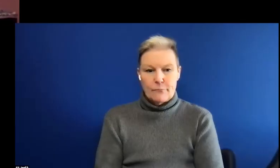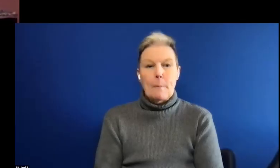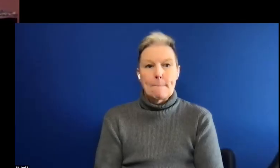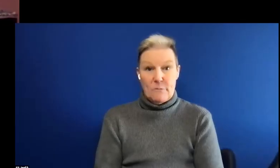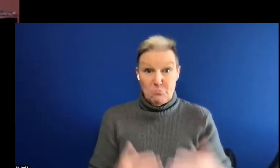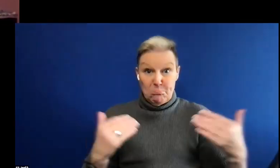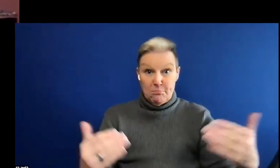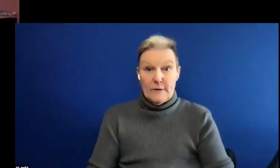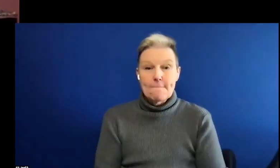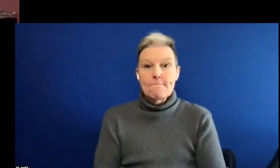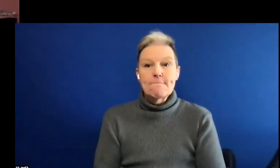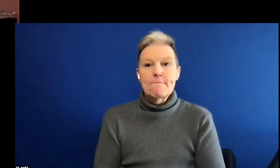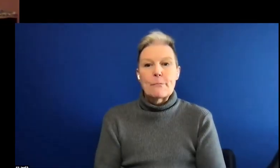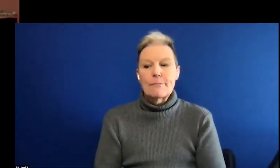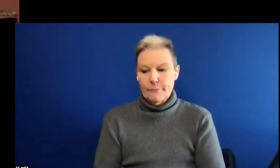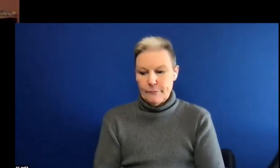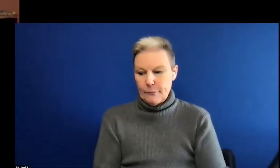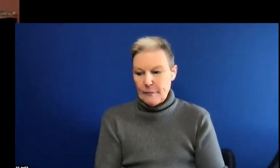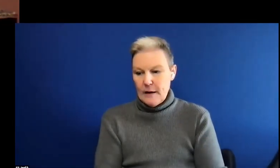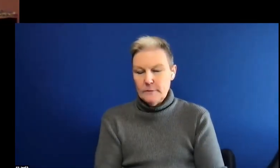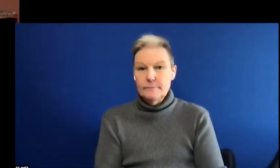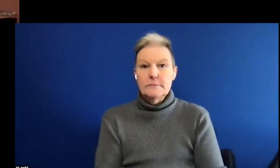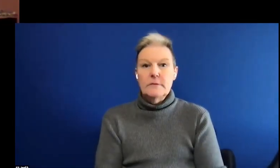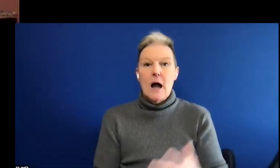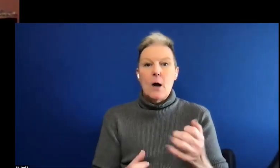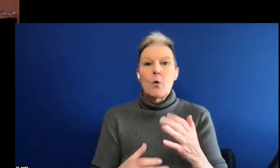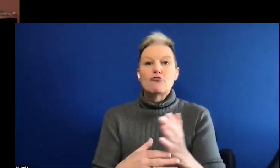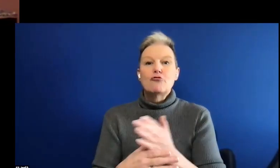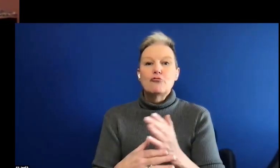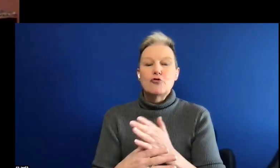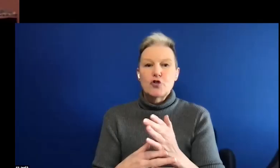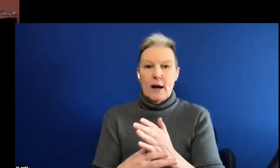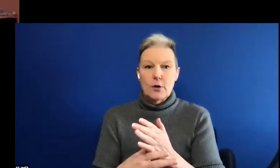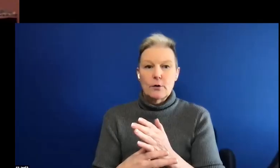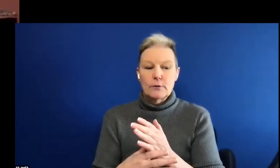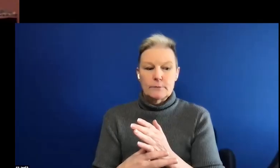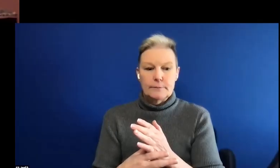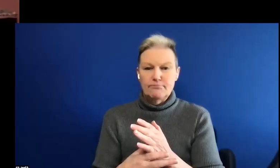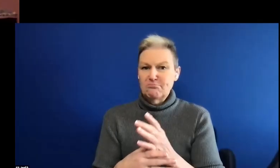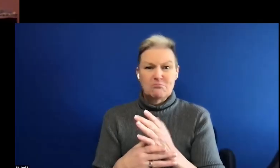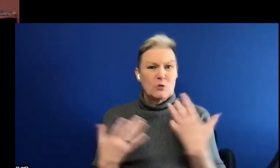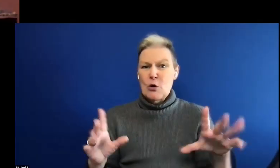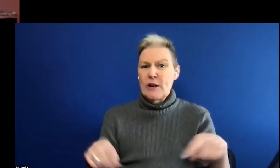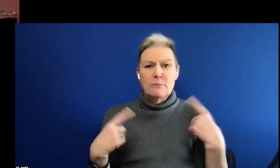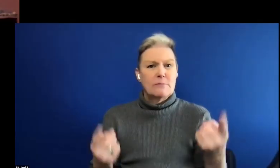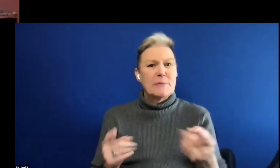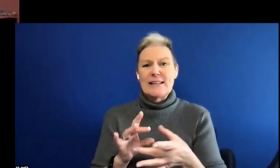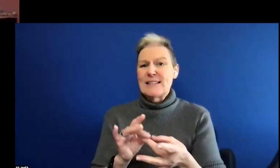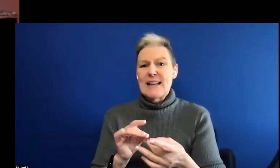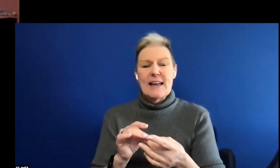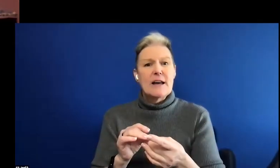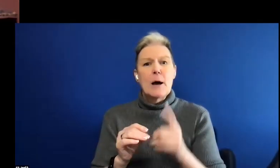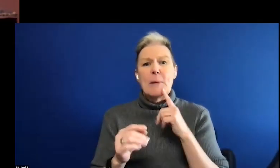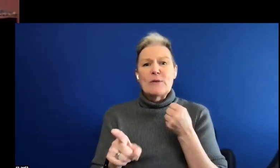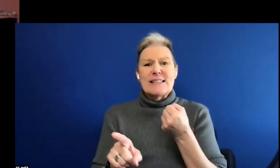Go ahead. Yep. I would like to share what has been said previously about self-advocacy